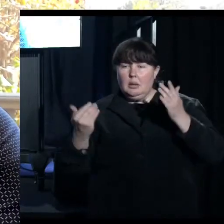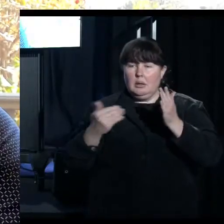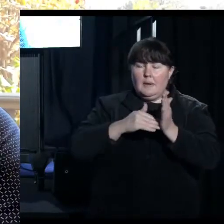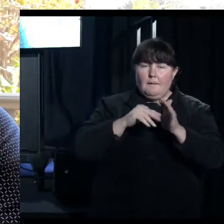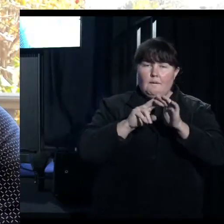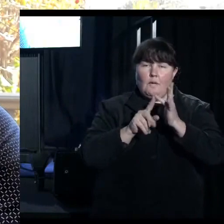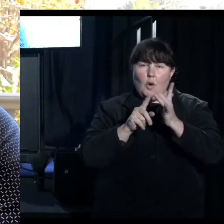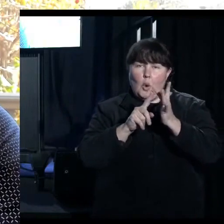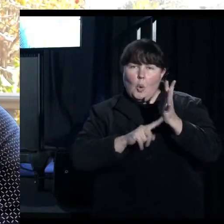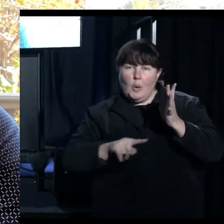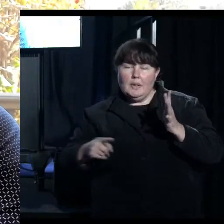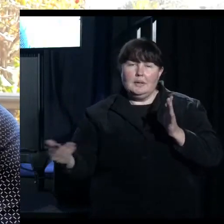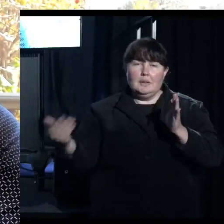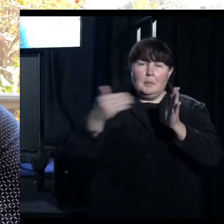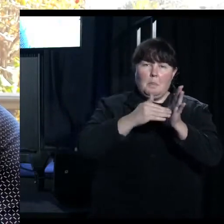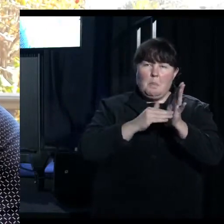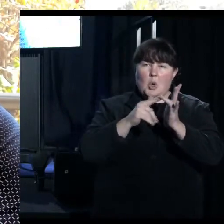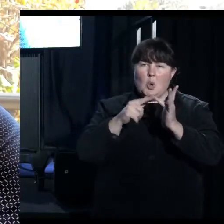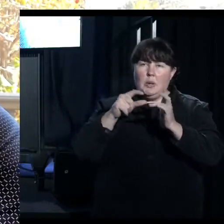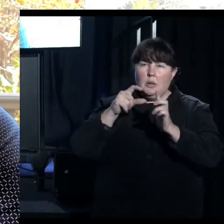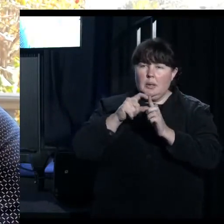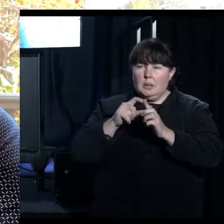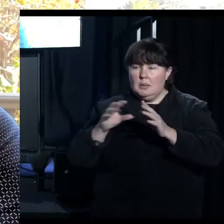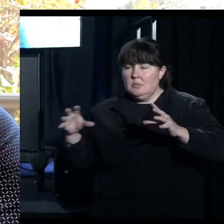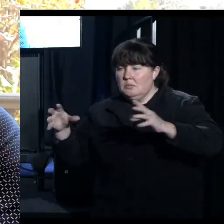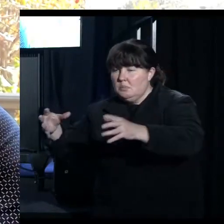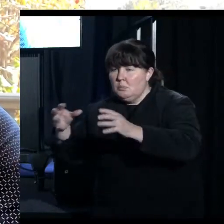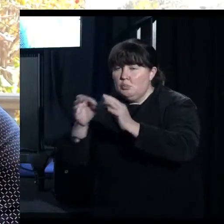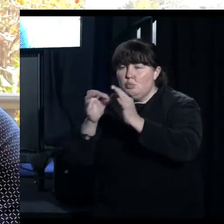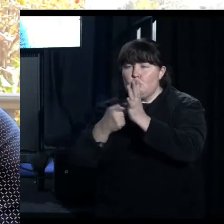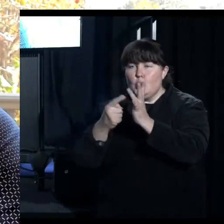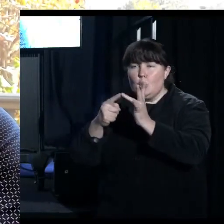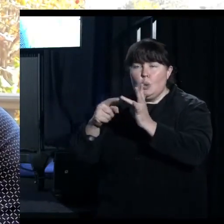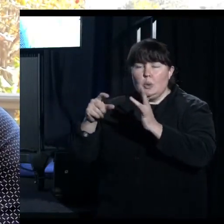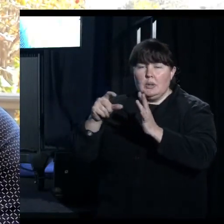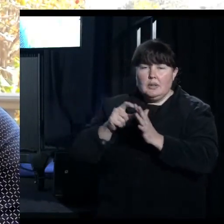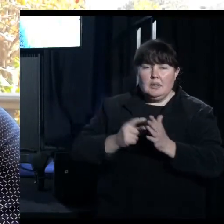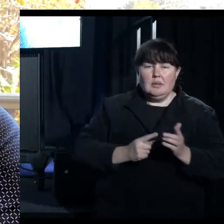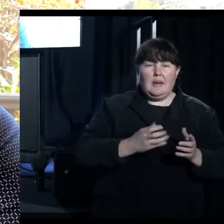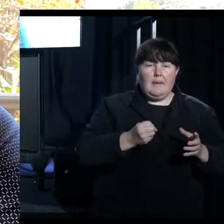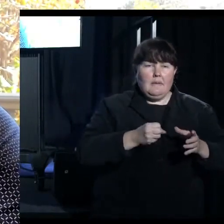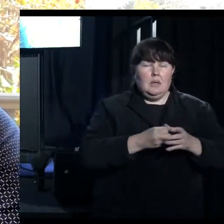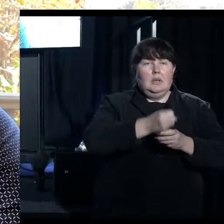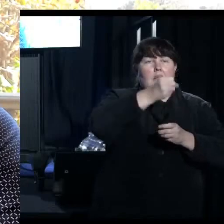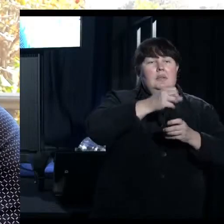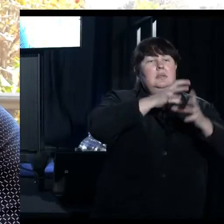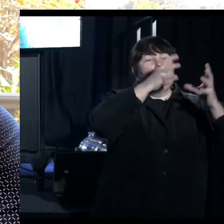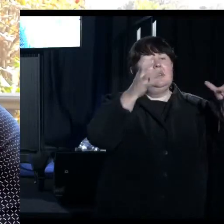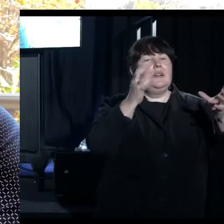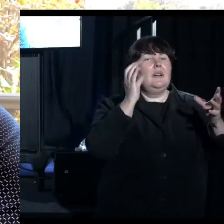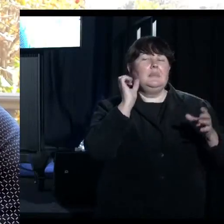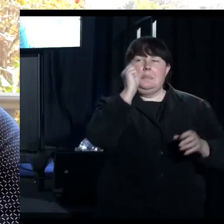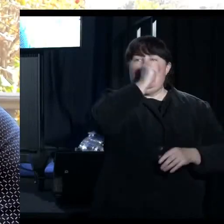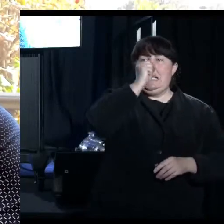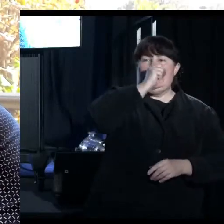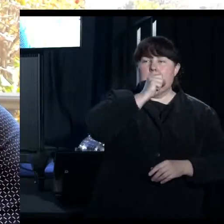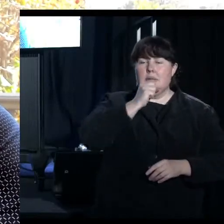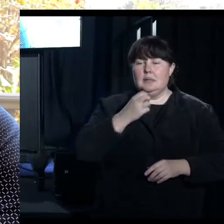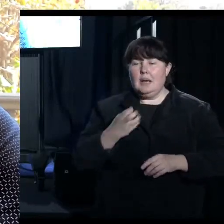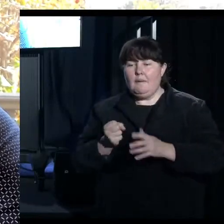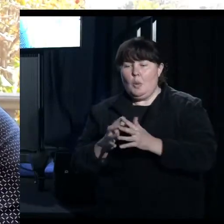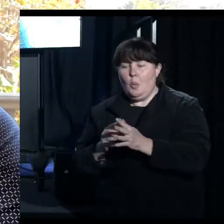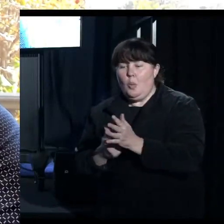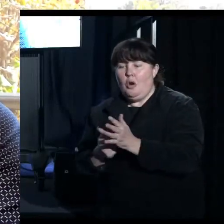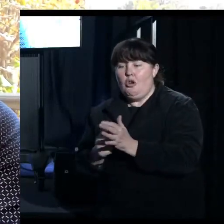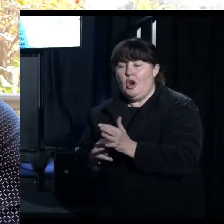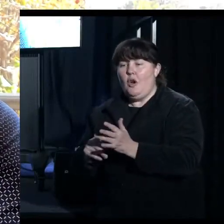zevons. An unkindness of selves, a crash of libidos, a dispenser of sardines, a shudder of spiders, a stake